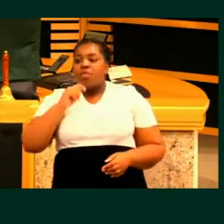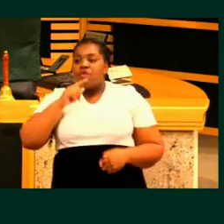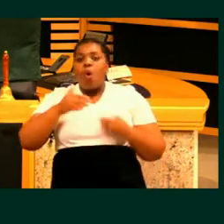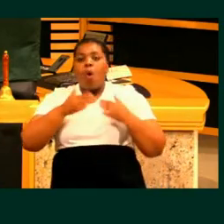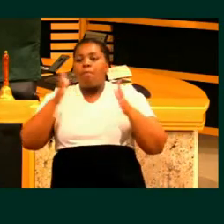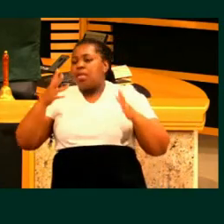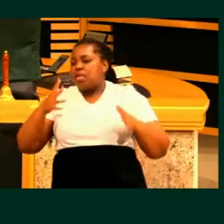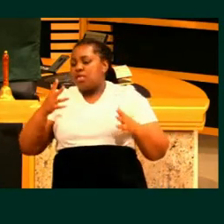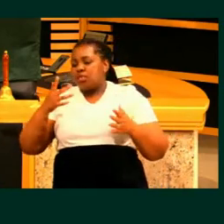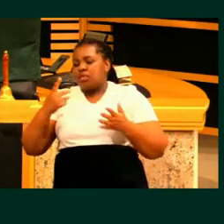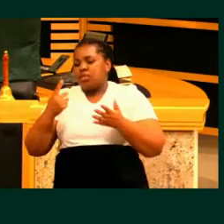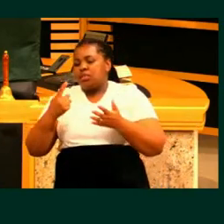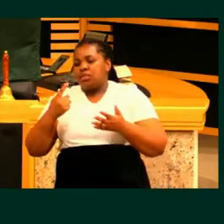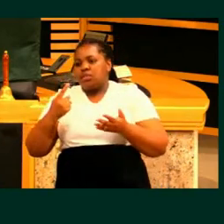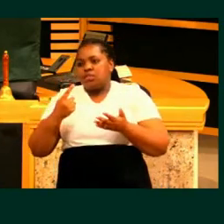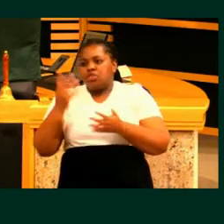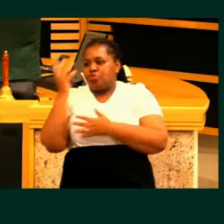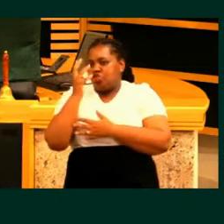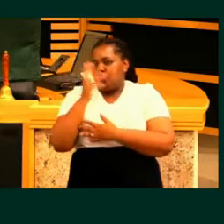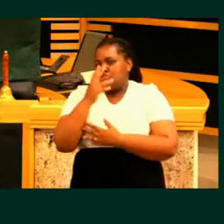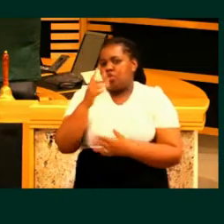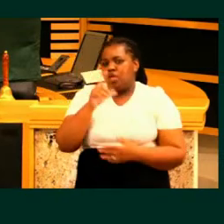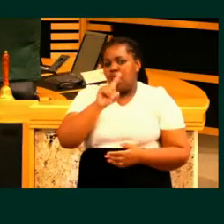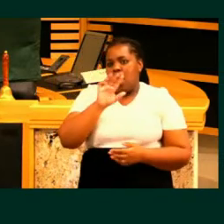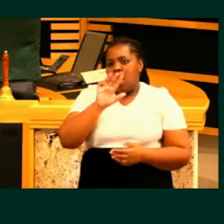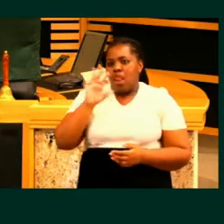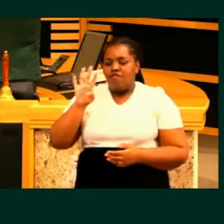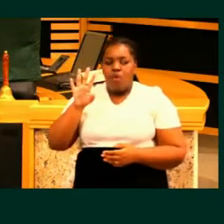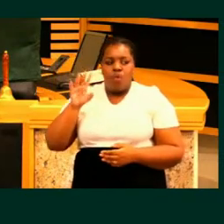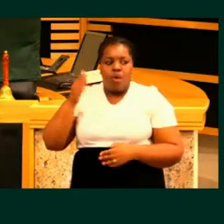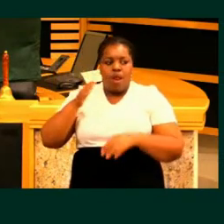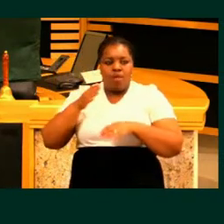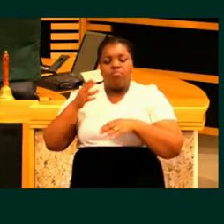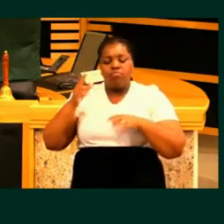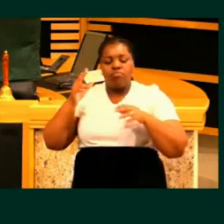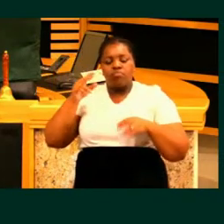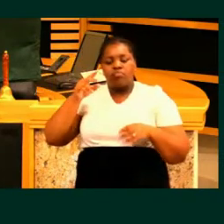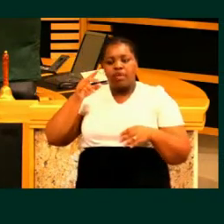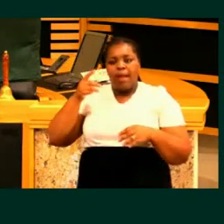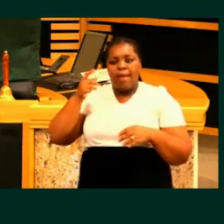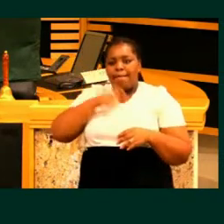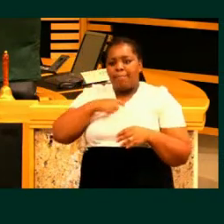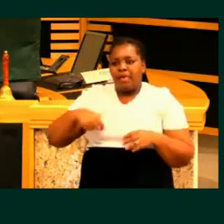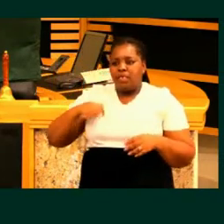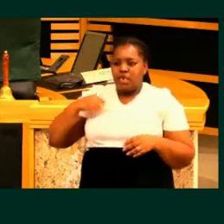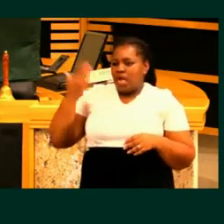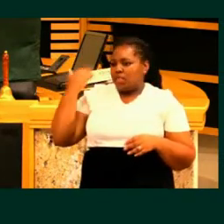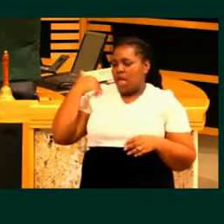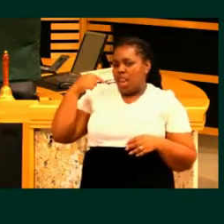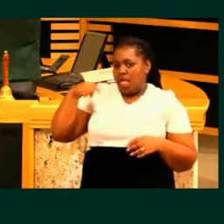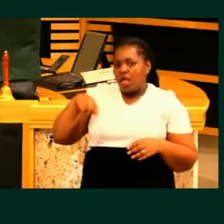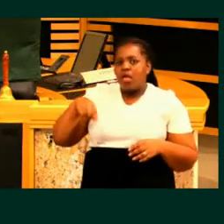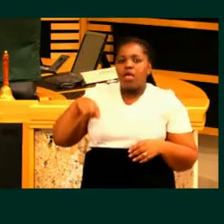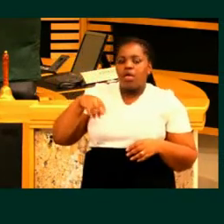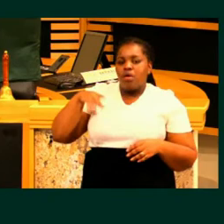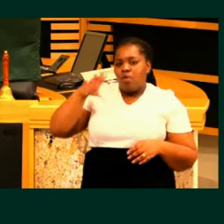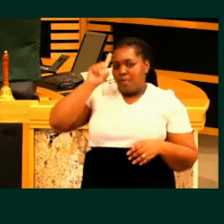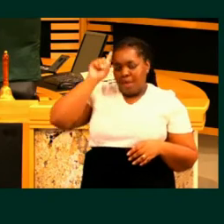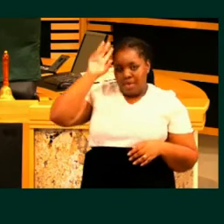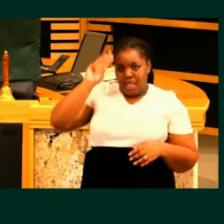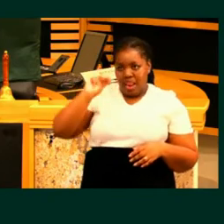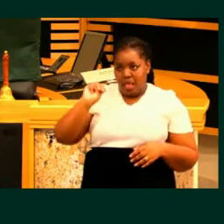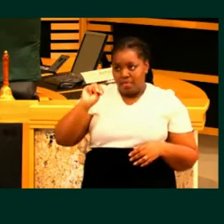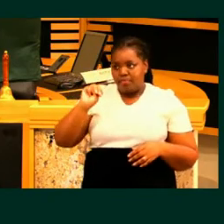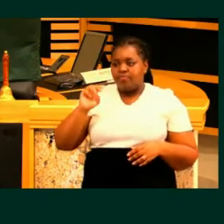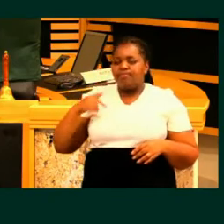in Parliament 1994 the late president of our country NS Mandela said and